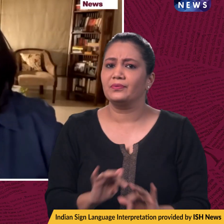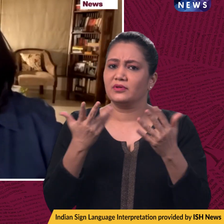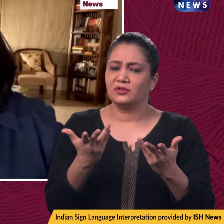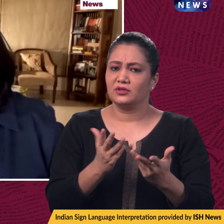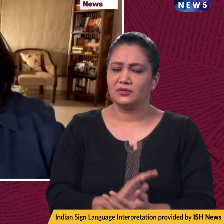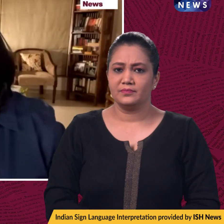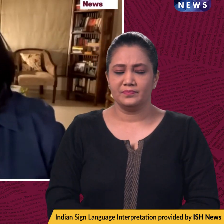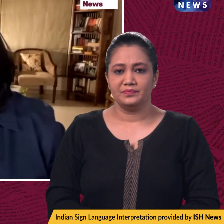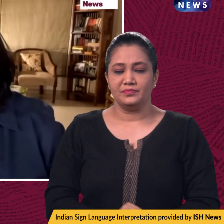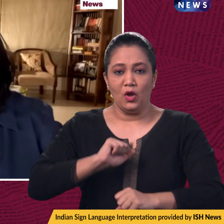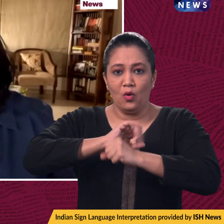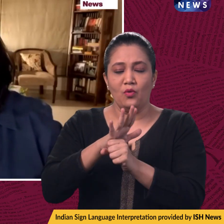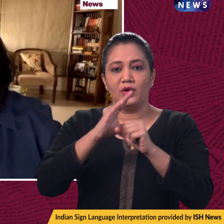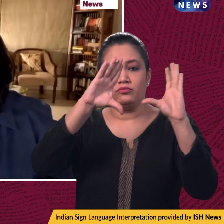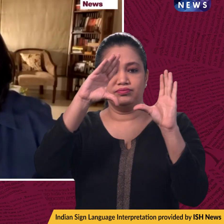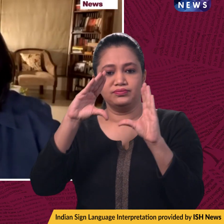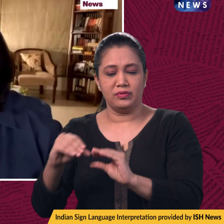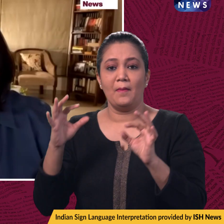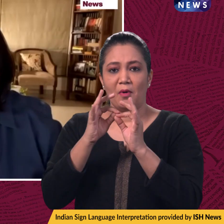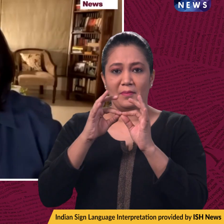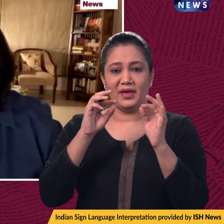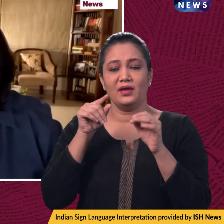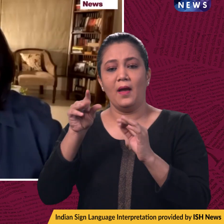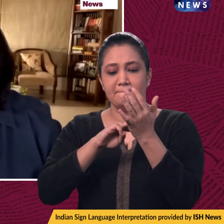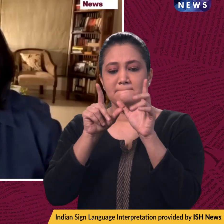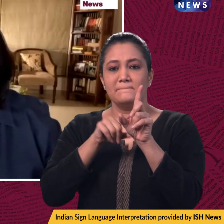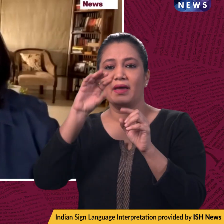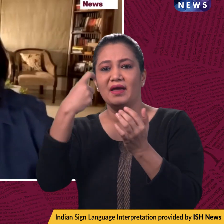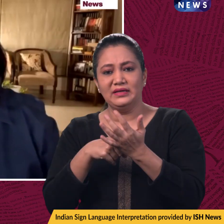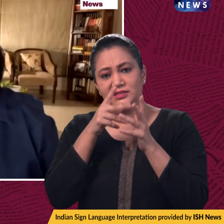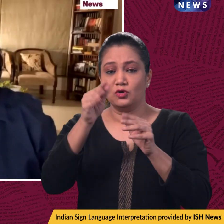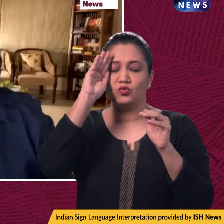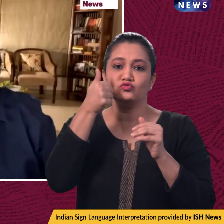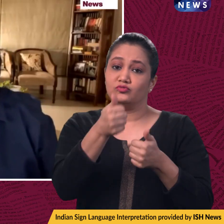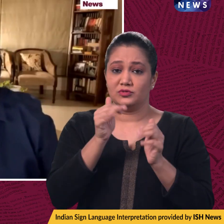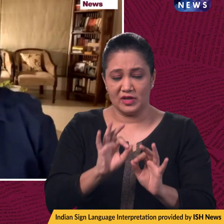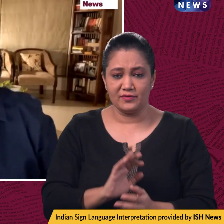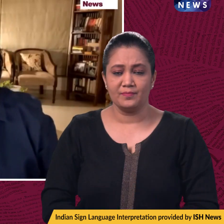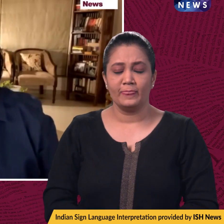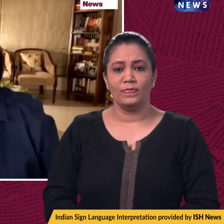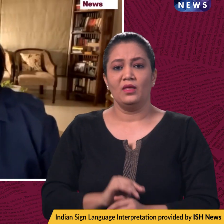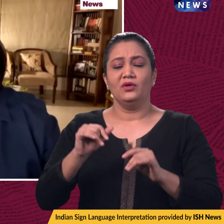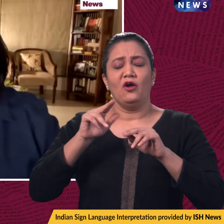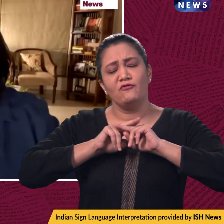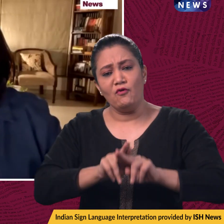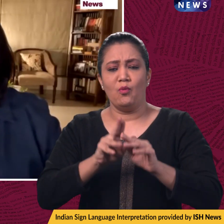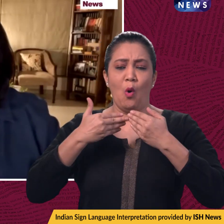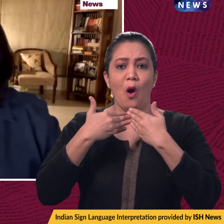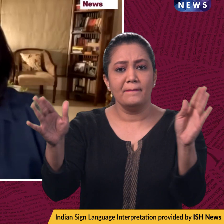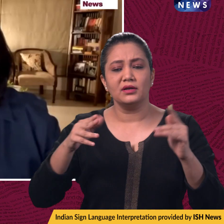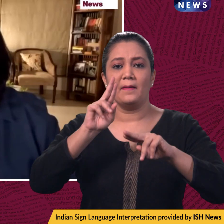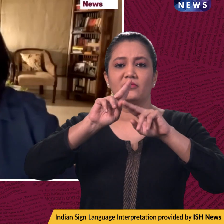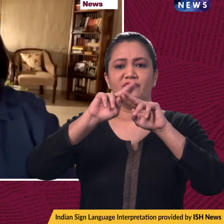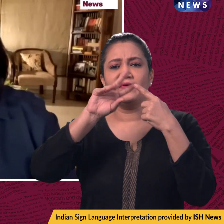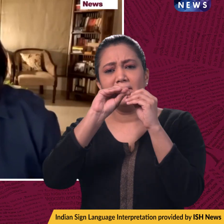Since a number of COVID cases have been dropping, Mumbai's Mayor Kishori Pednekar has said there's good news for Mumbaikars. The city will be unlocked completely by the